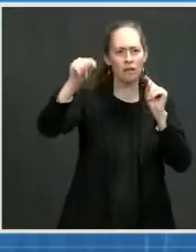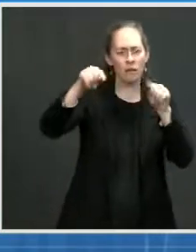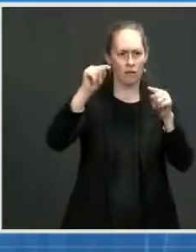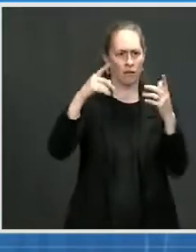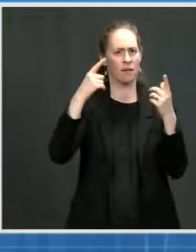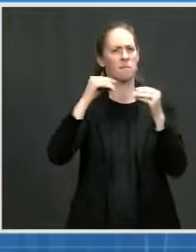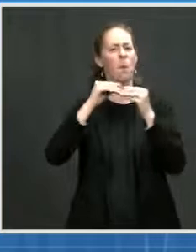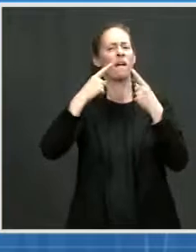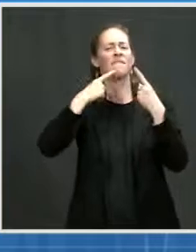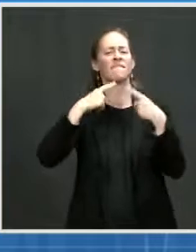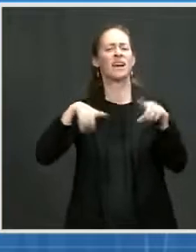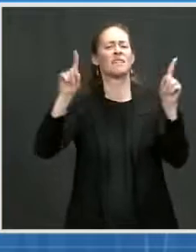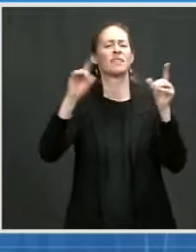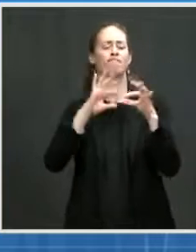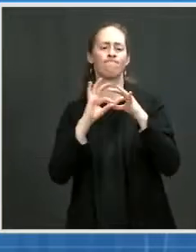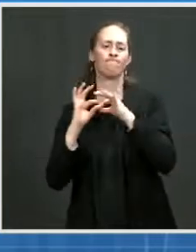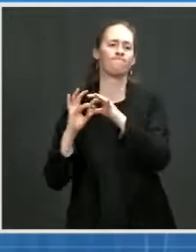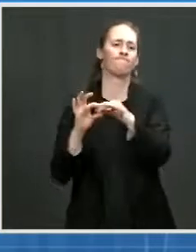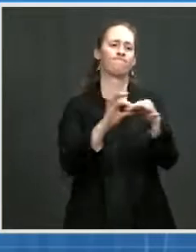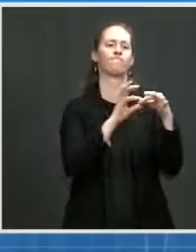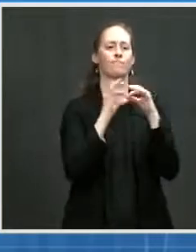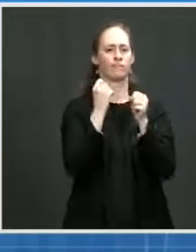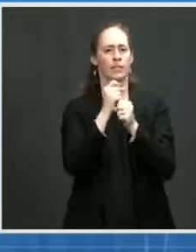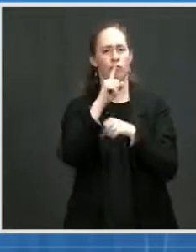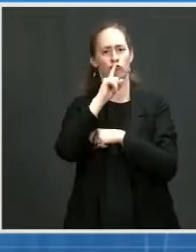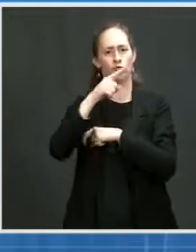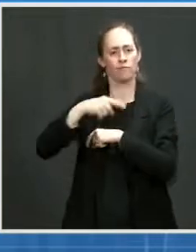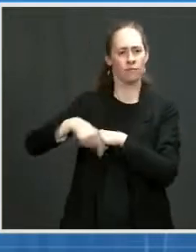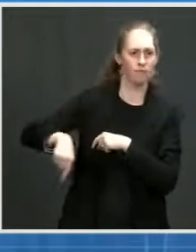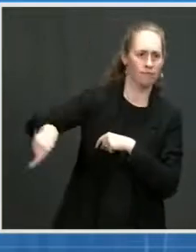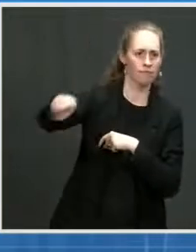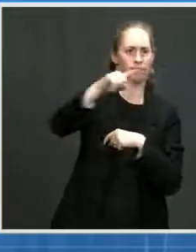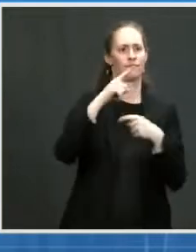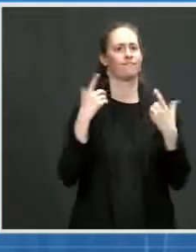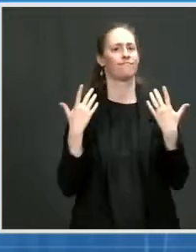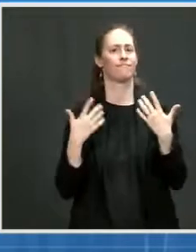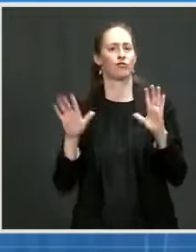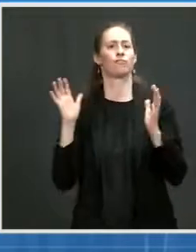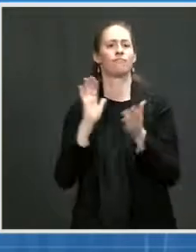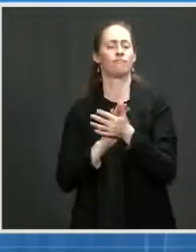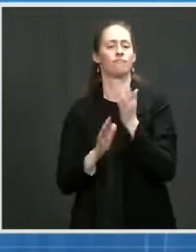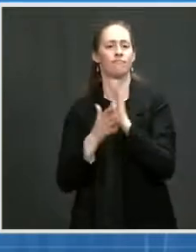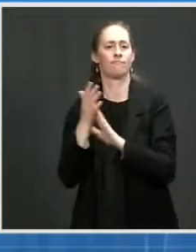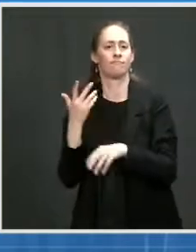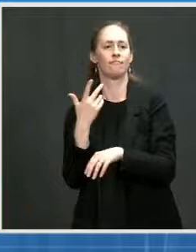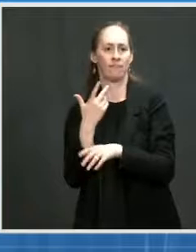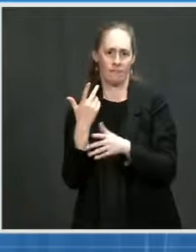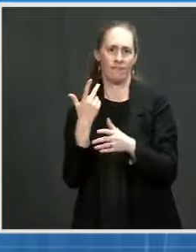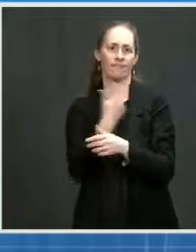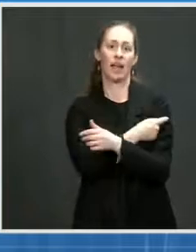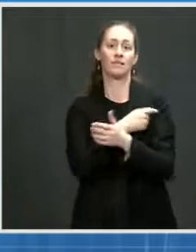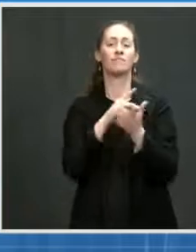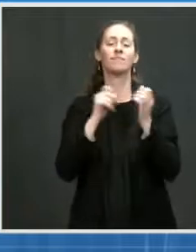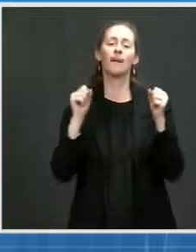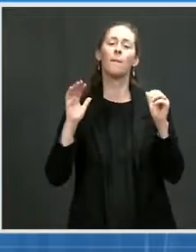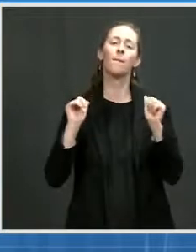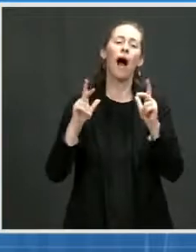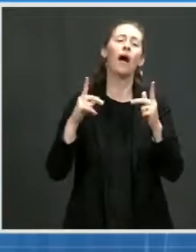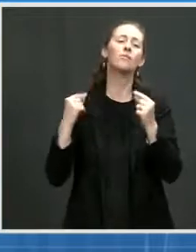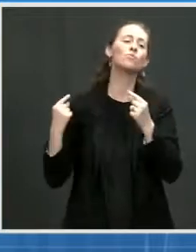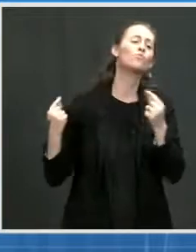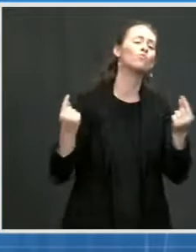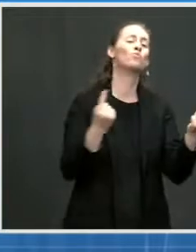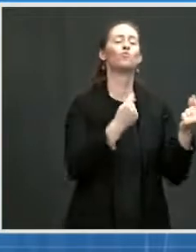can ensure every community makes it to the other side of the pandemic and to our new normal. So thank you. With that, back to you,